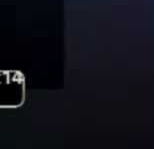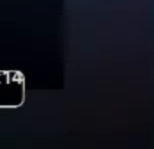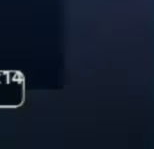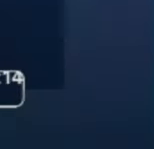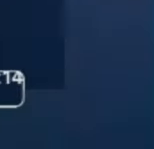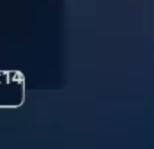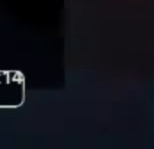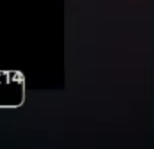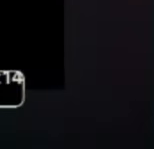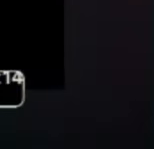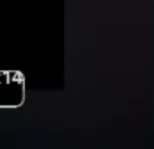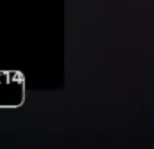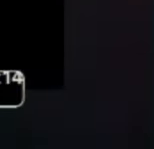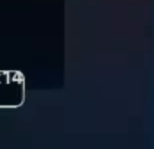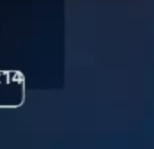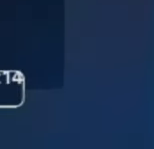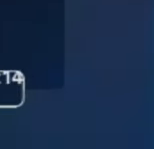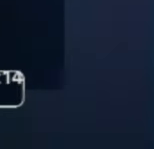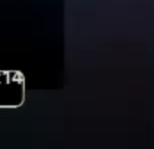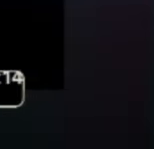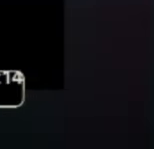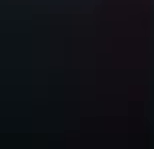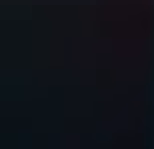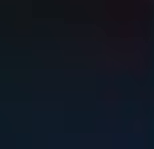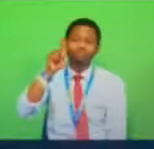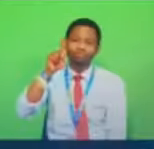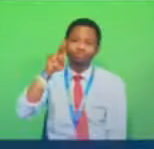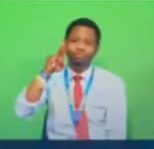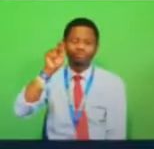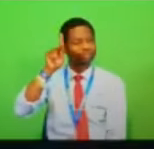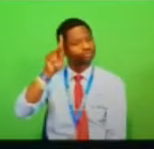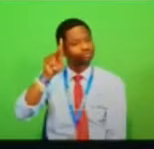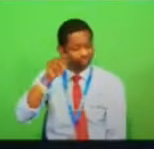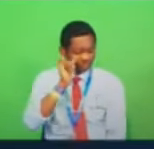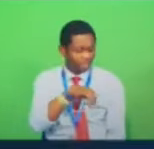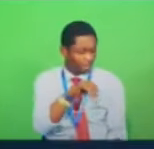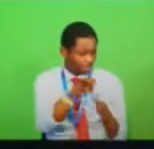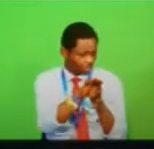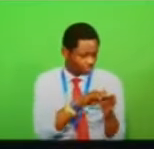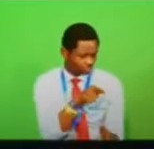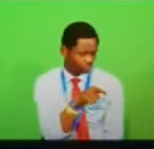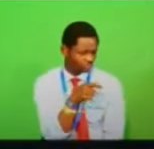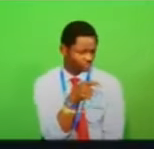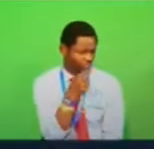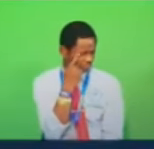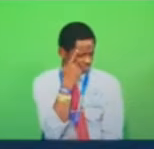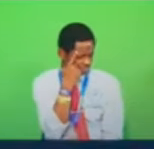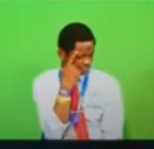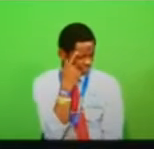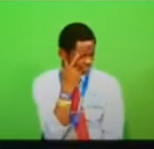at the book of Habakkuk, this text looks like a misplaced